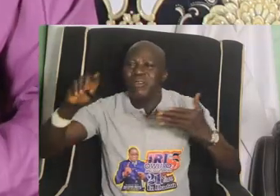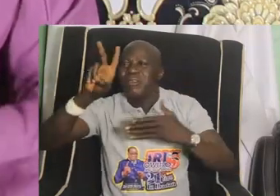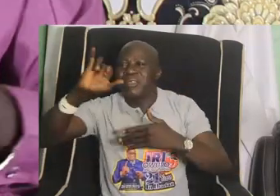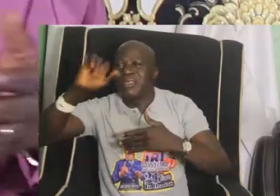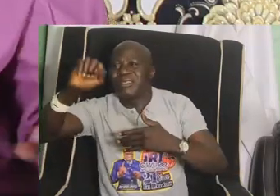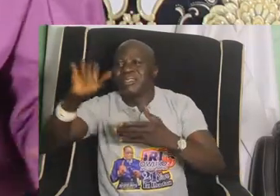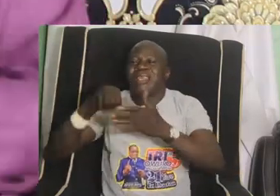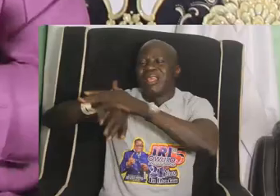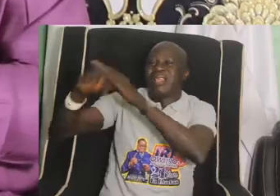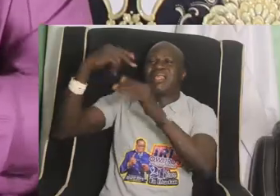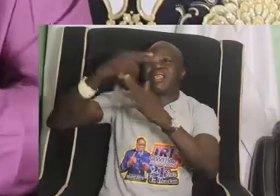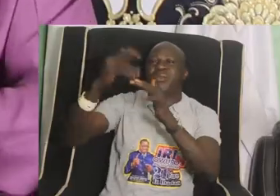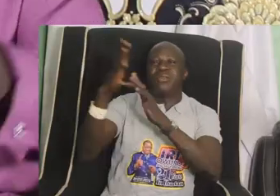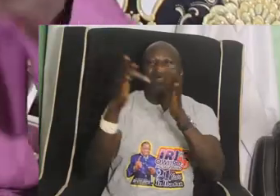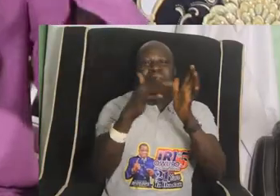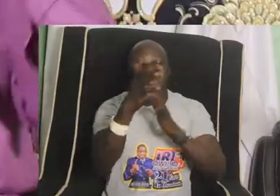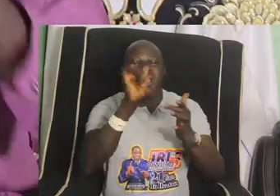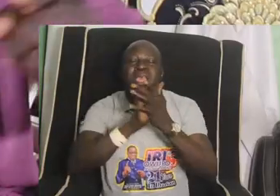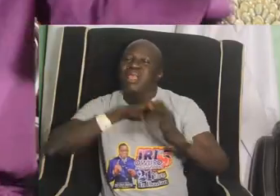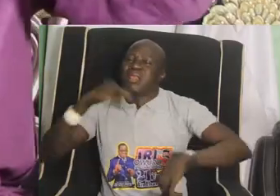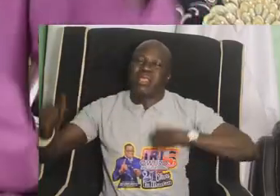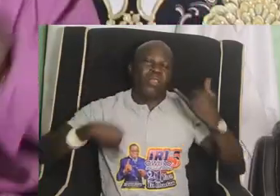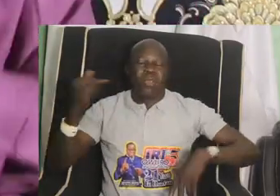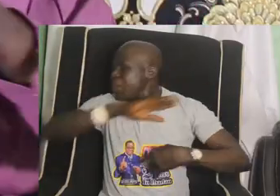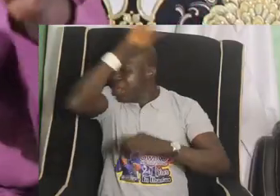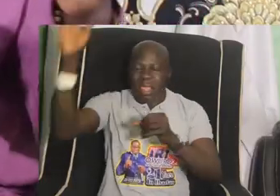you've received in the name of Jesus.